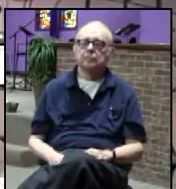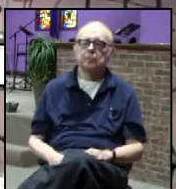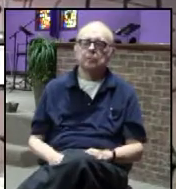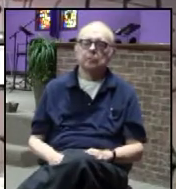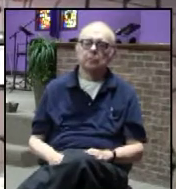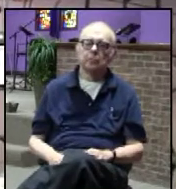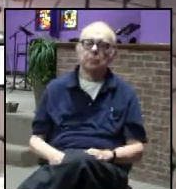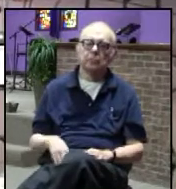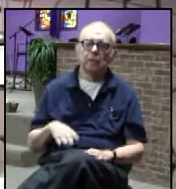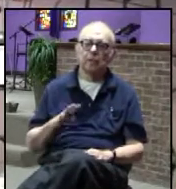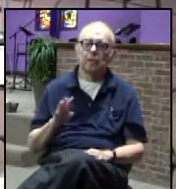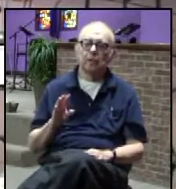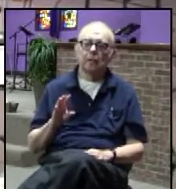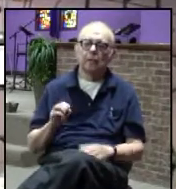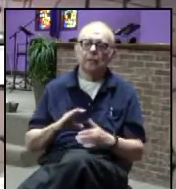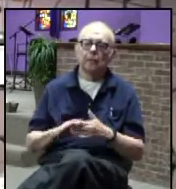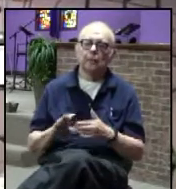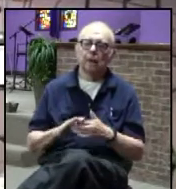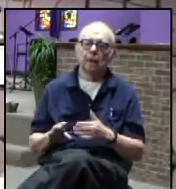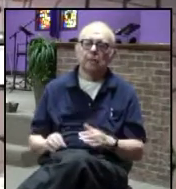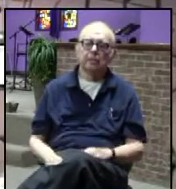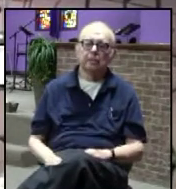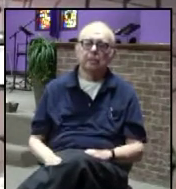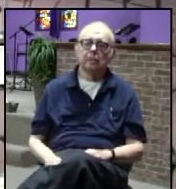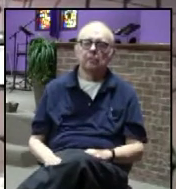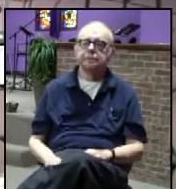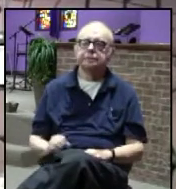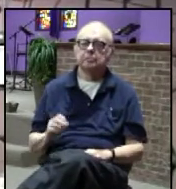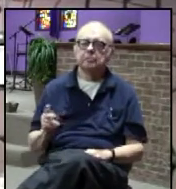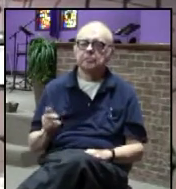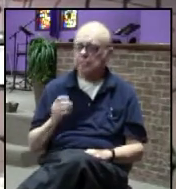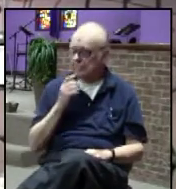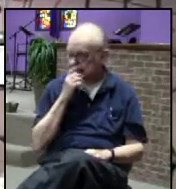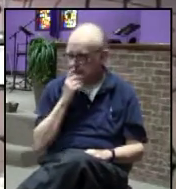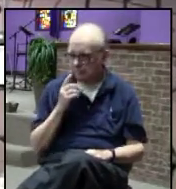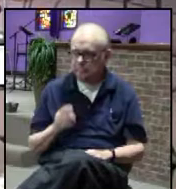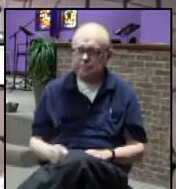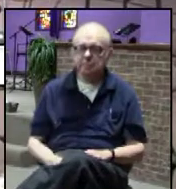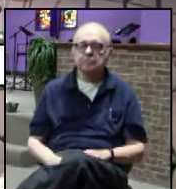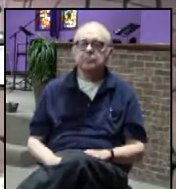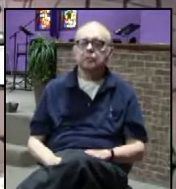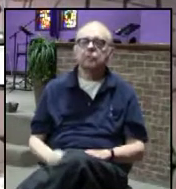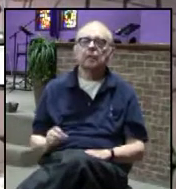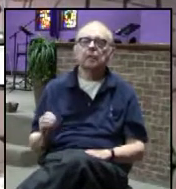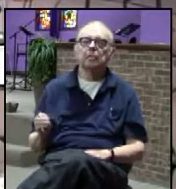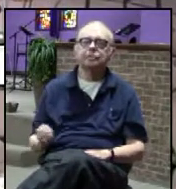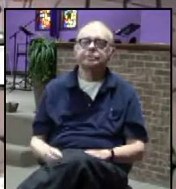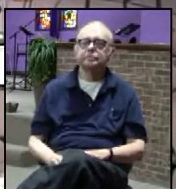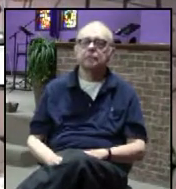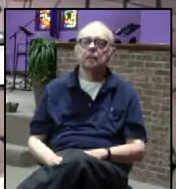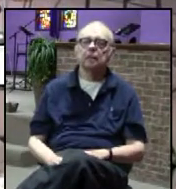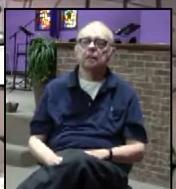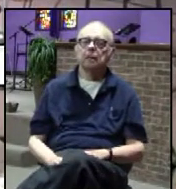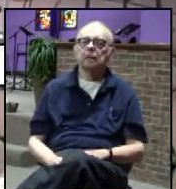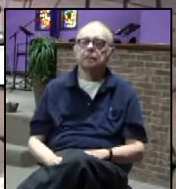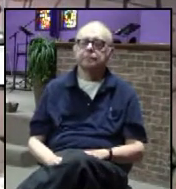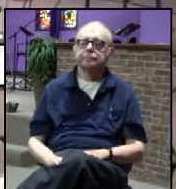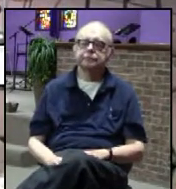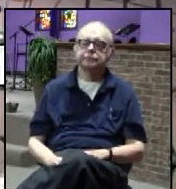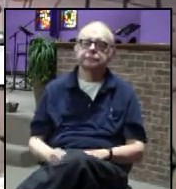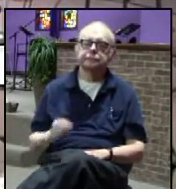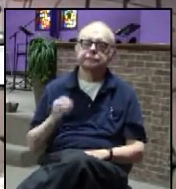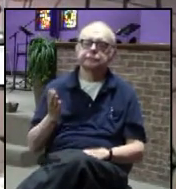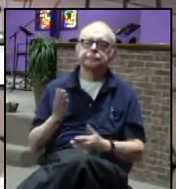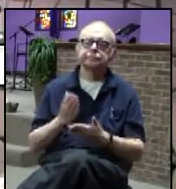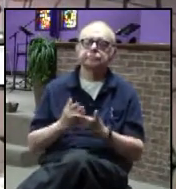it's $40. Okay? And so Here's the